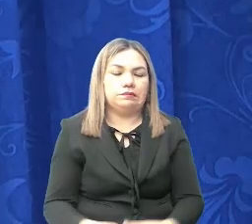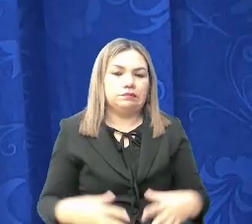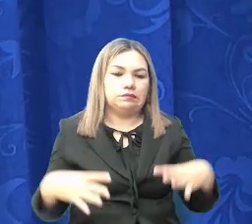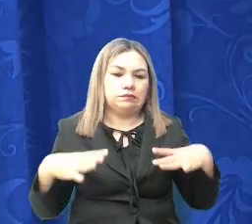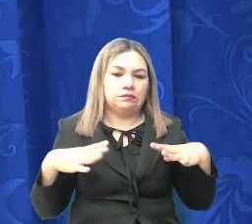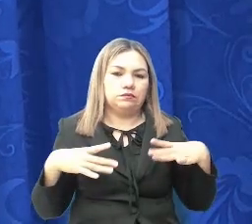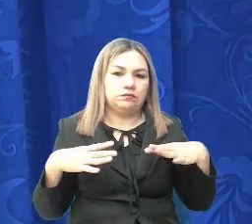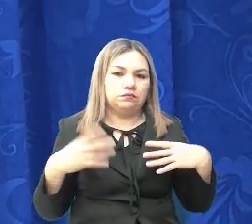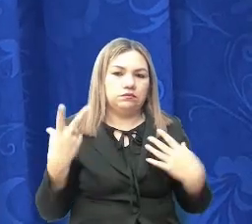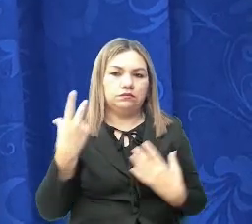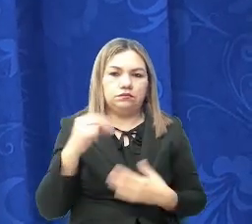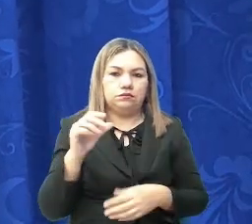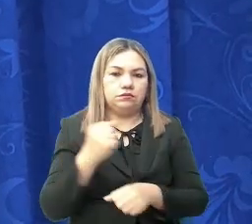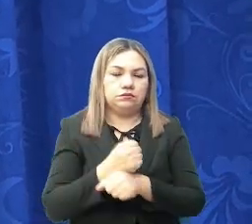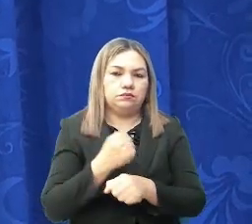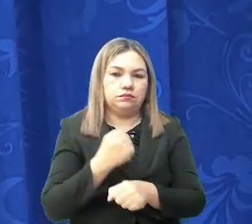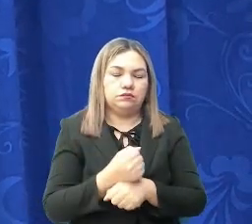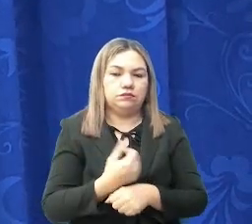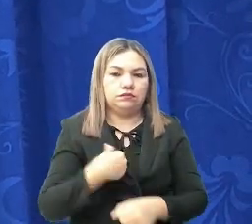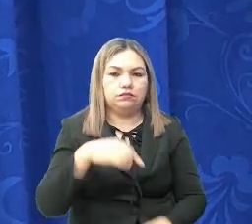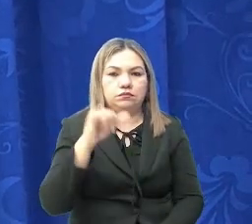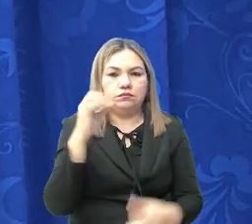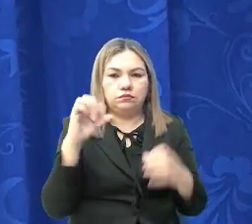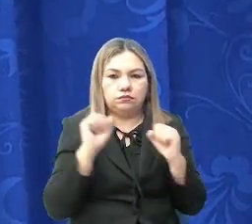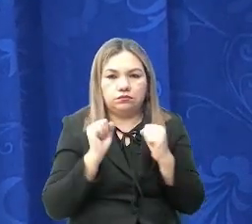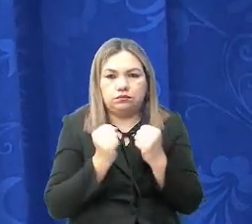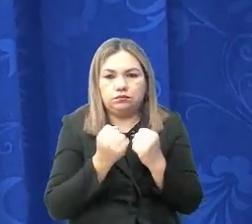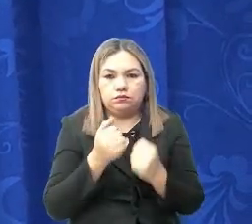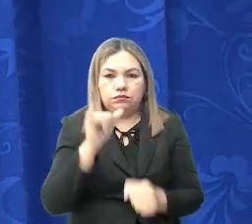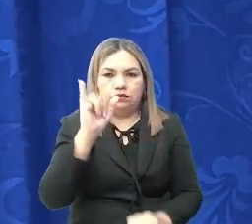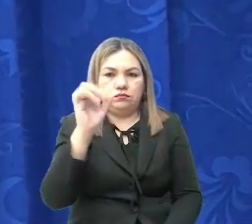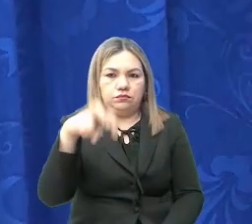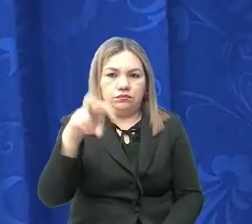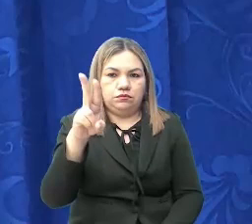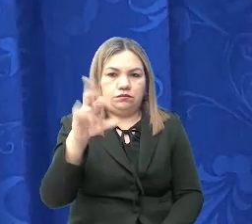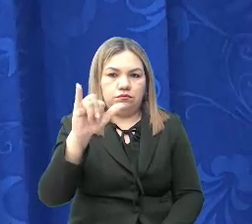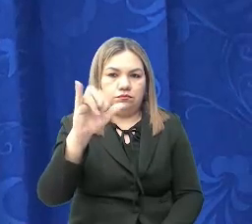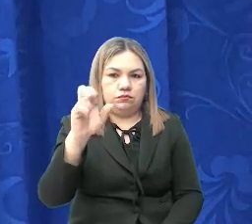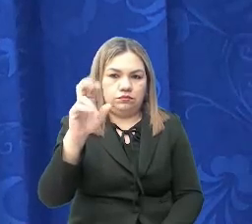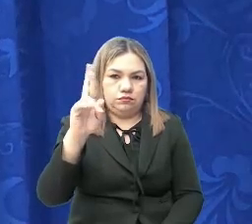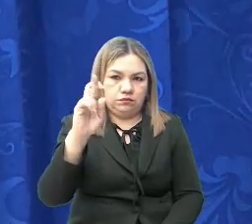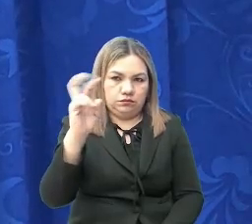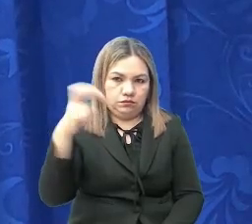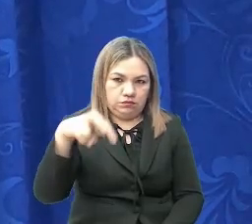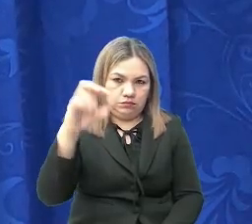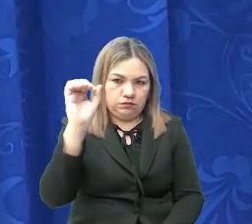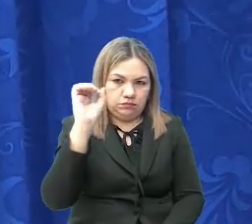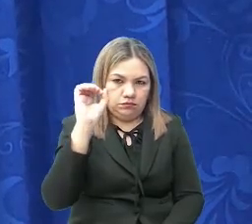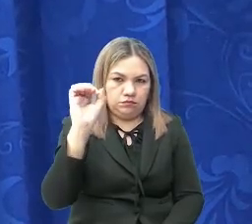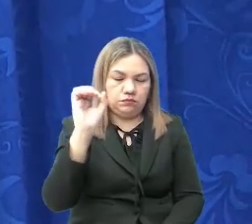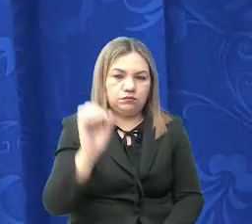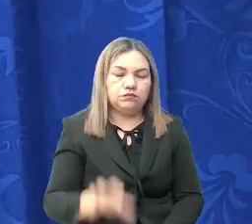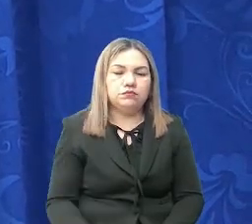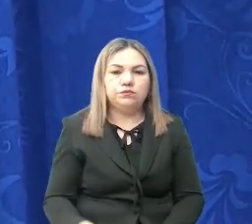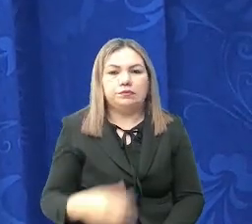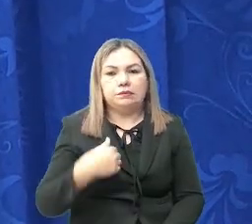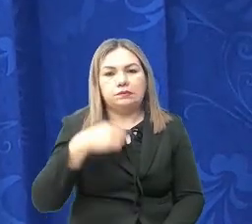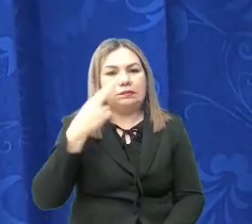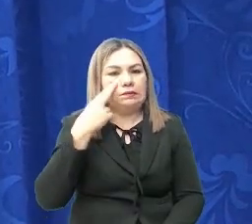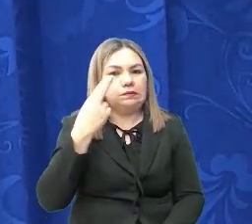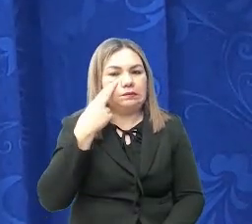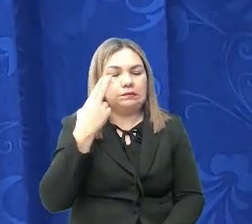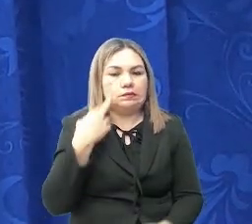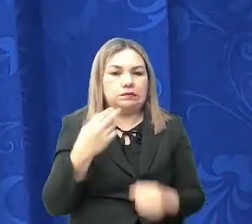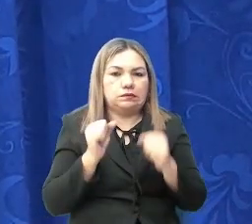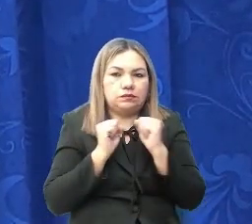The sluggard will not plow by reason of the cold. People who are sluggard, it's